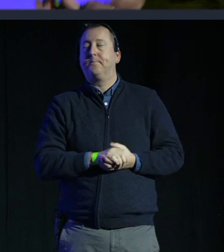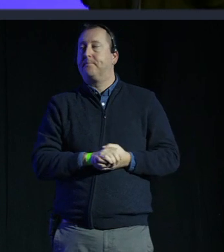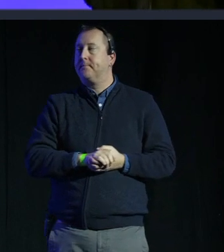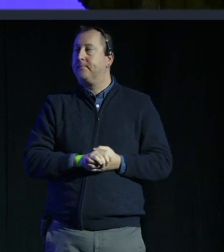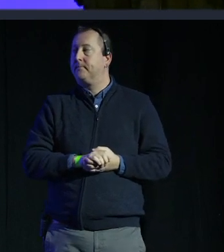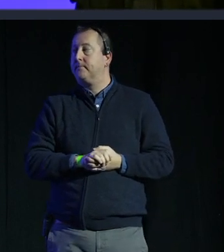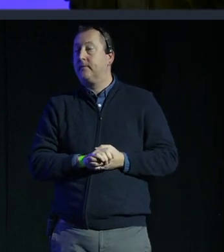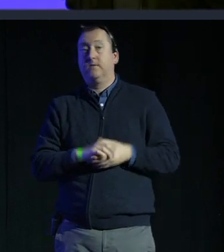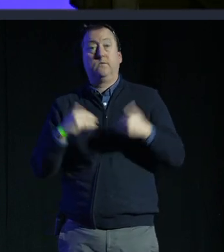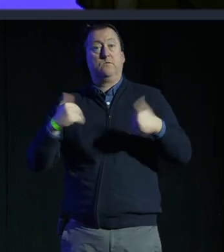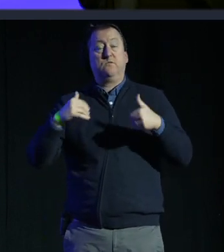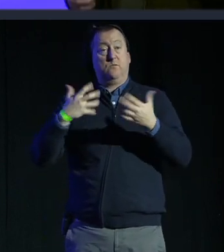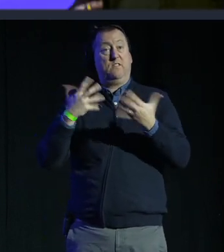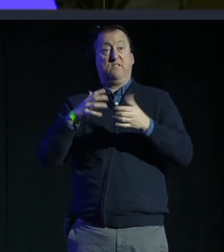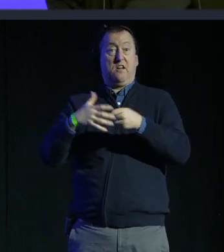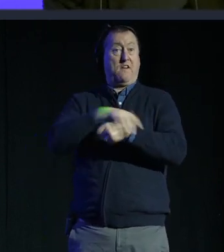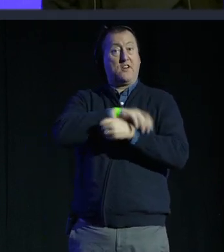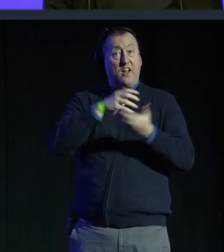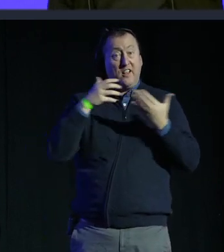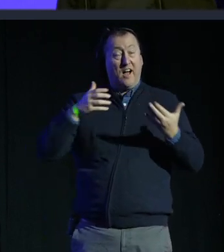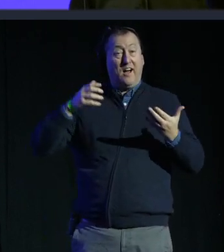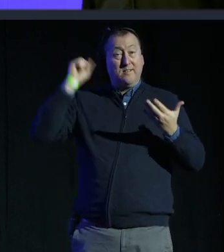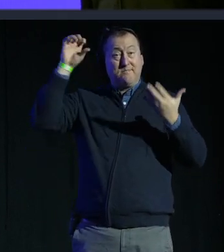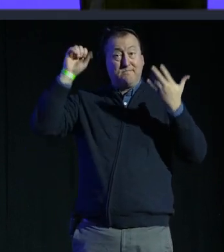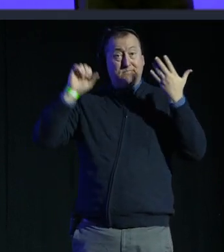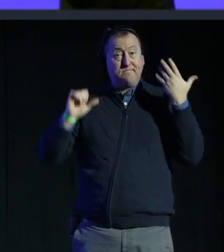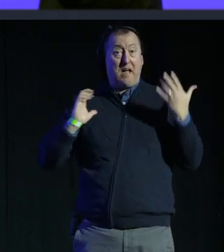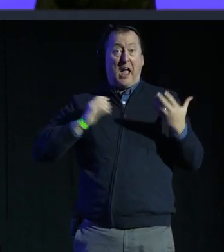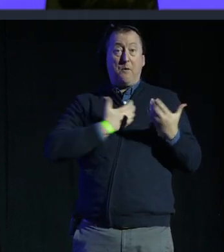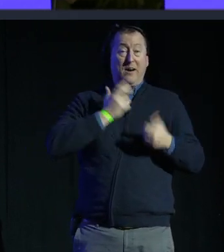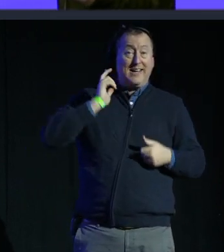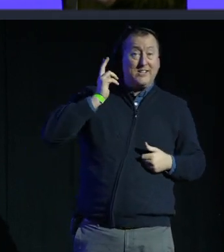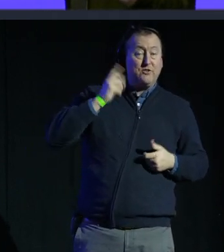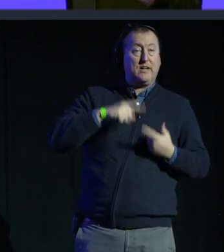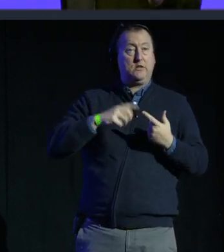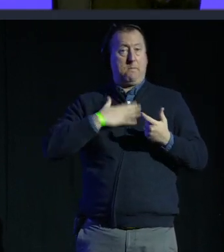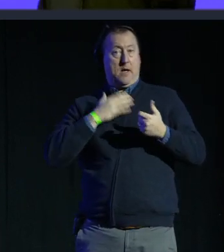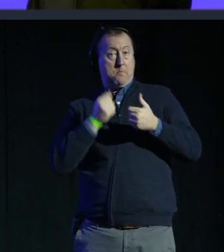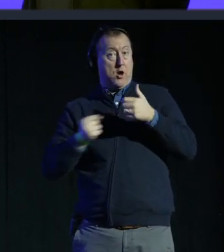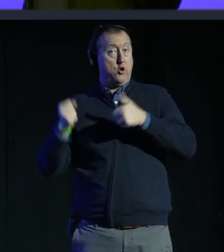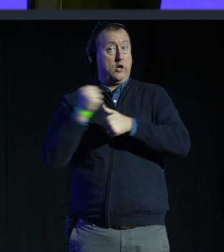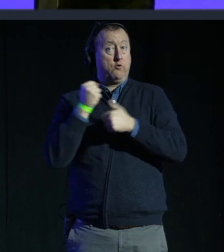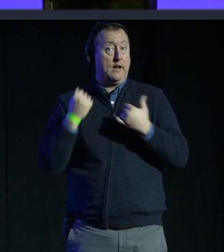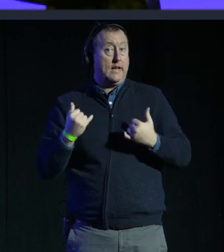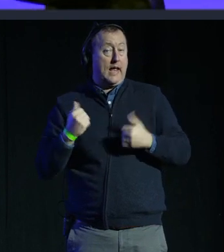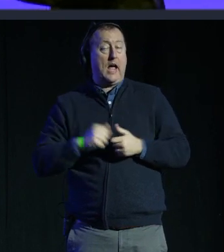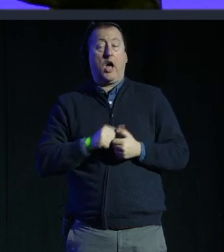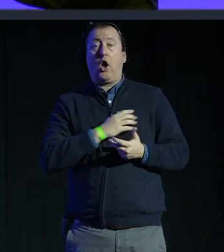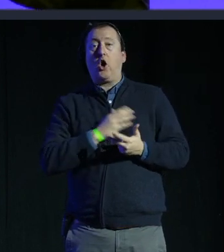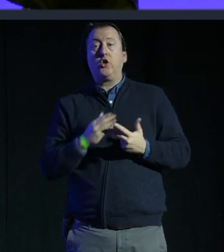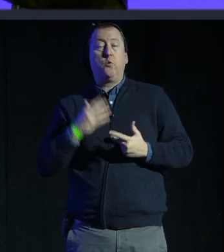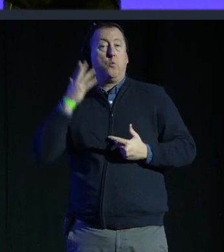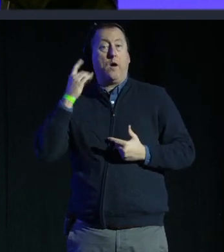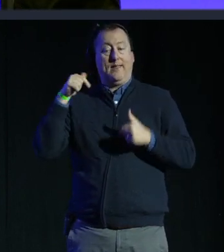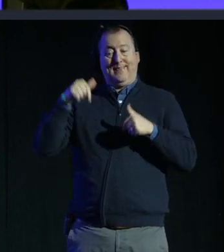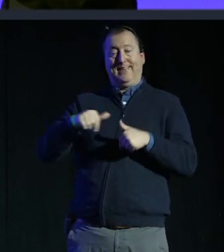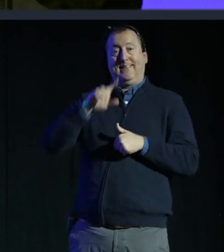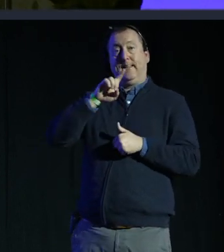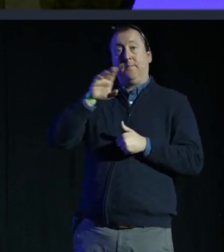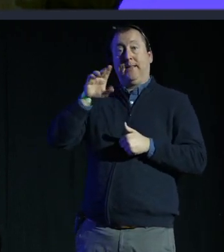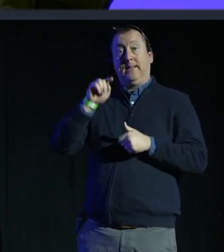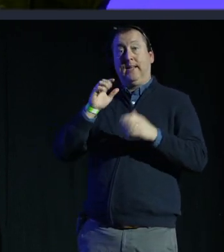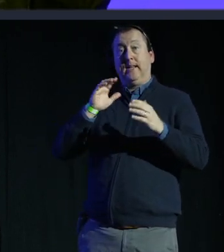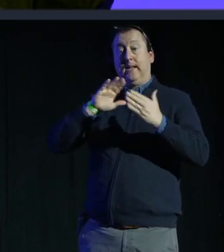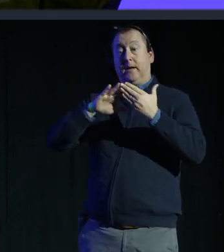We covered a lot here, from our collective history to my priorities right now, to why the DBT community needs to